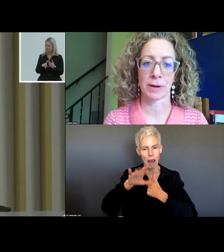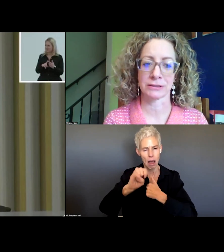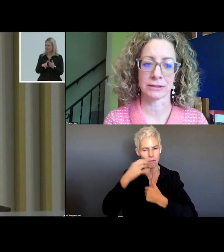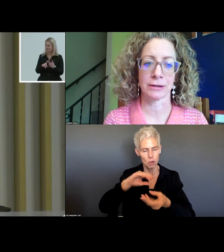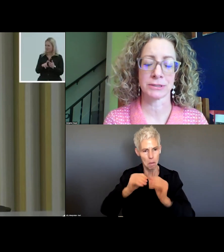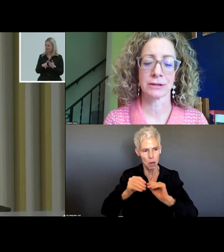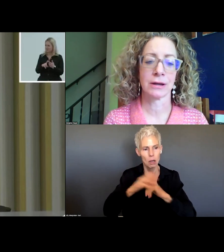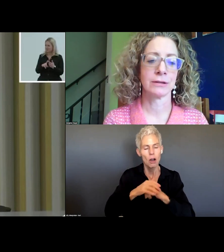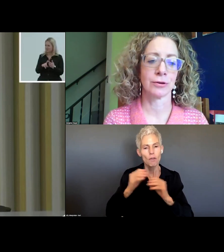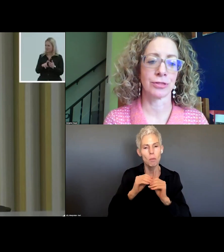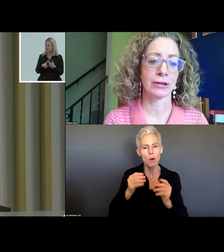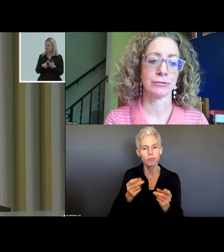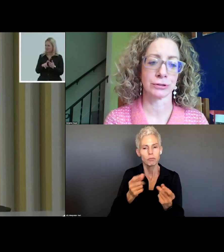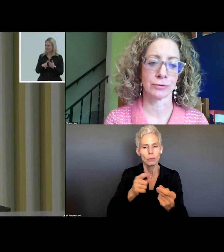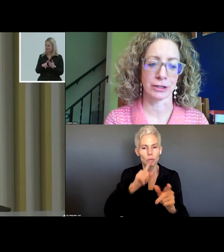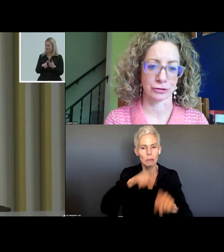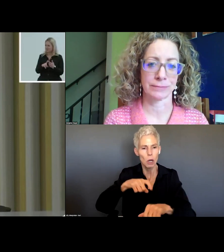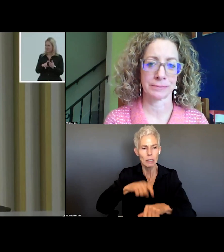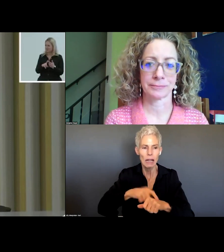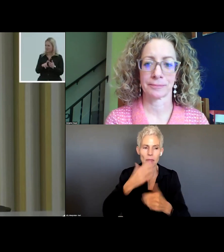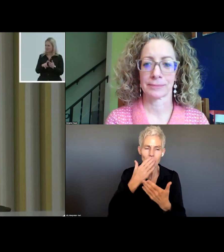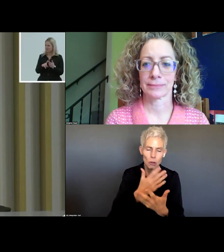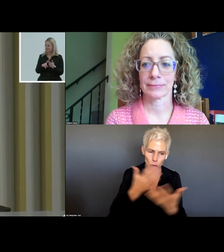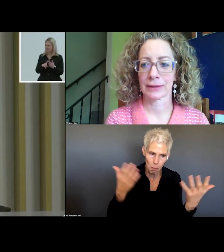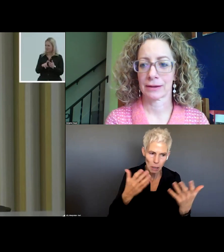faster response times. So thank you so much.